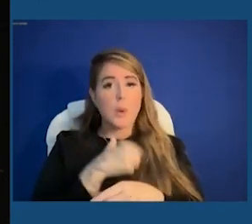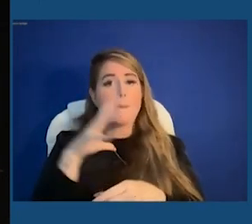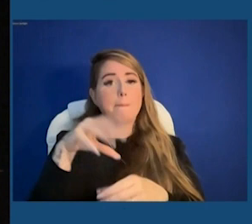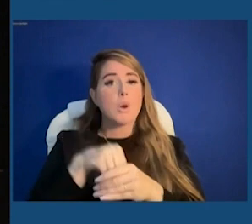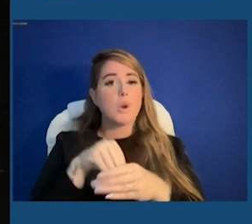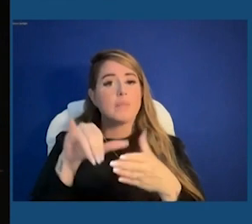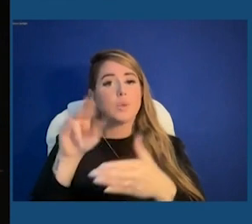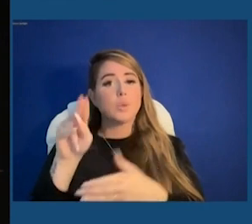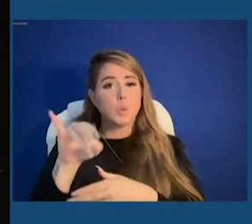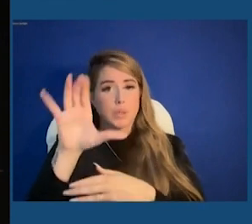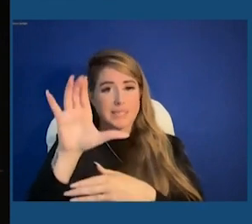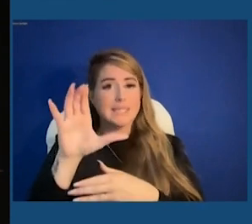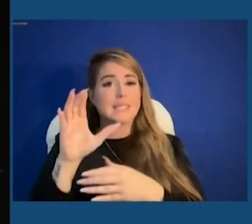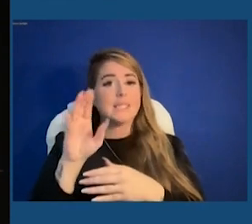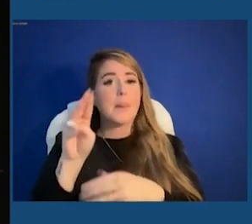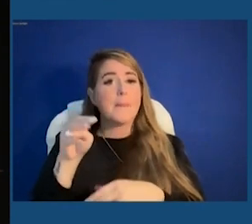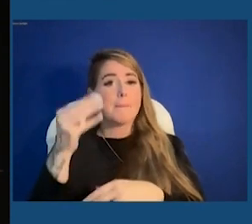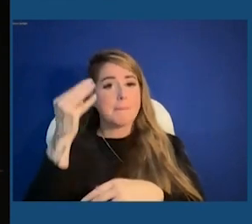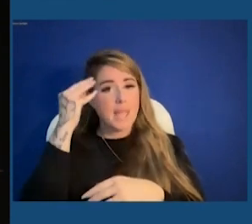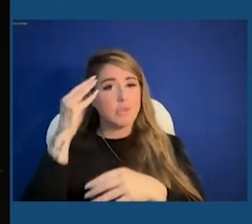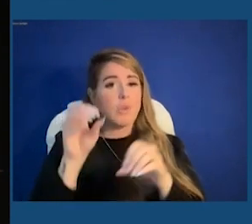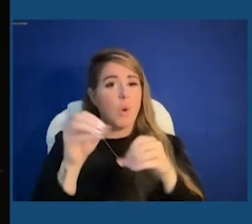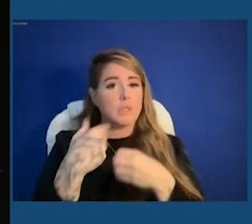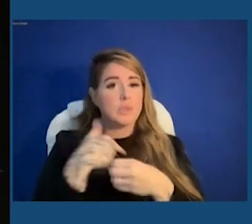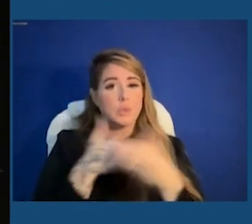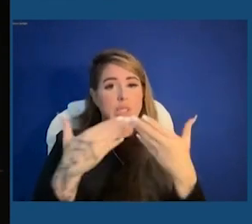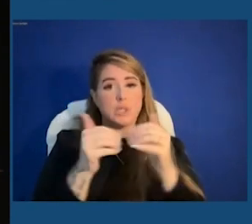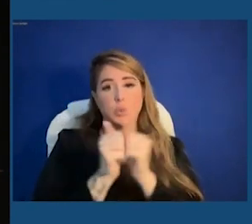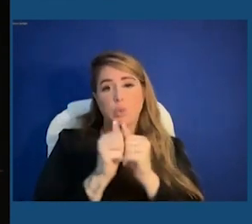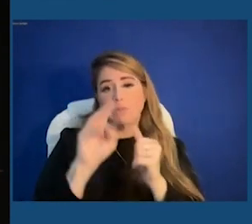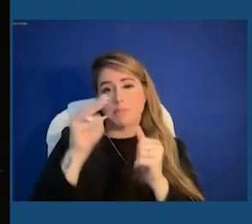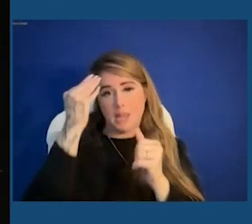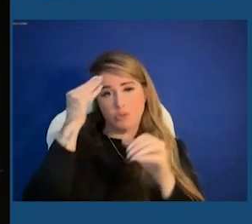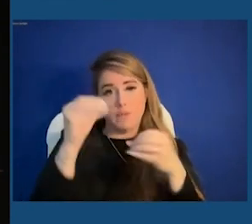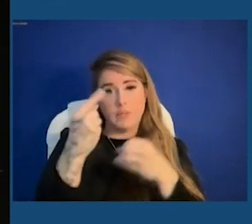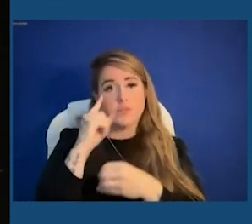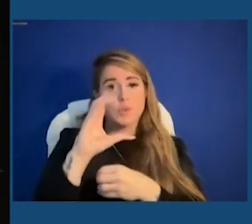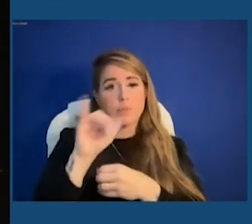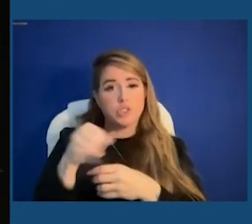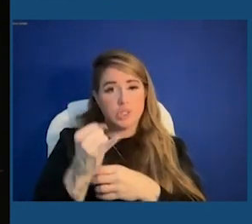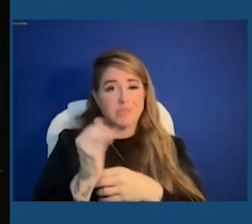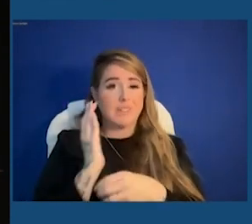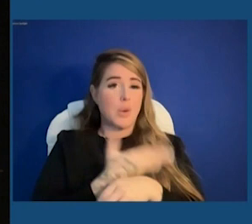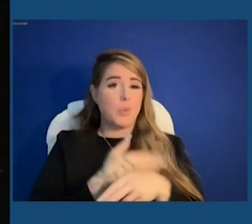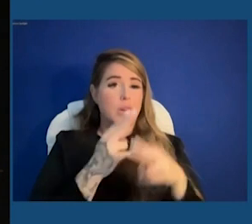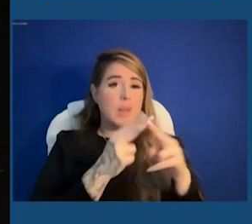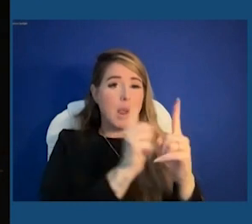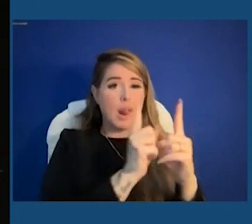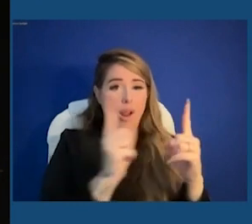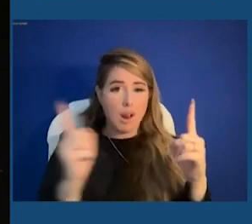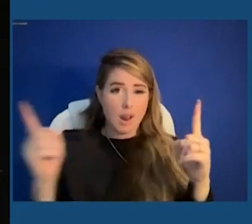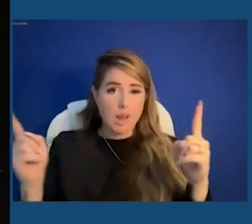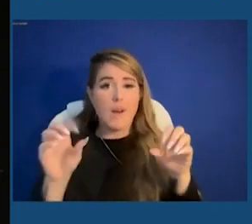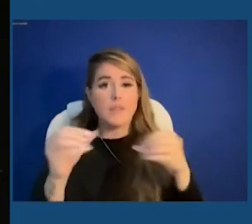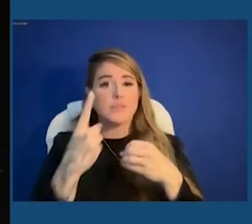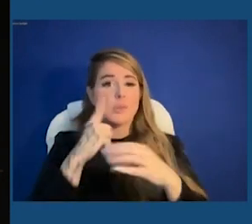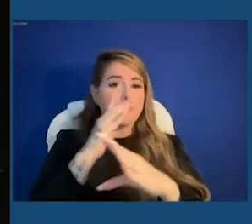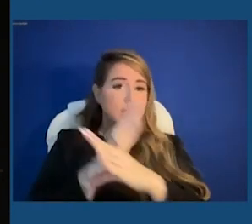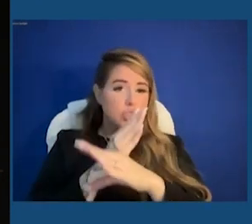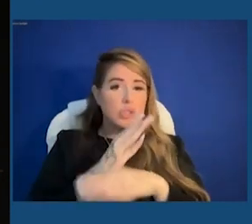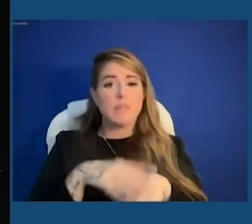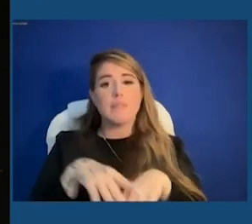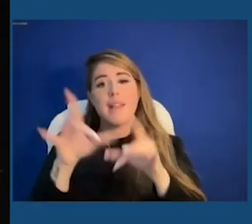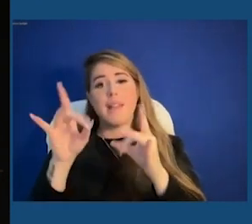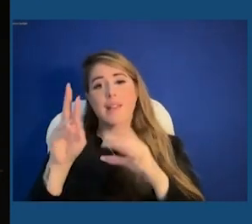City Mayor's Office. We're within the Mayor's Office of Criminal Justice. We have a very long name, Office for the Prevention of Hate Crimes, but I'll boil it down just